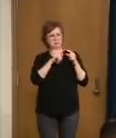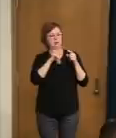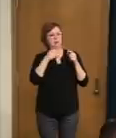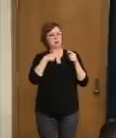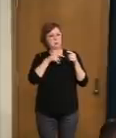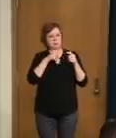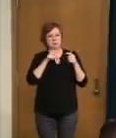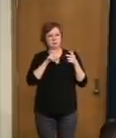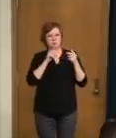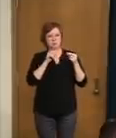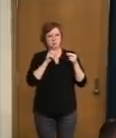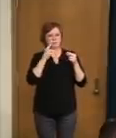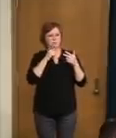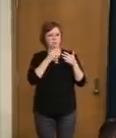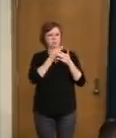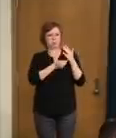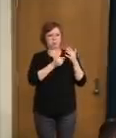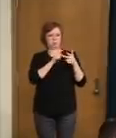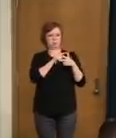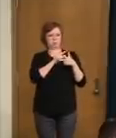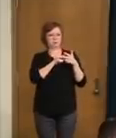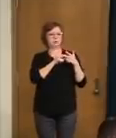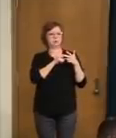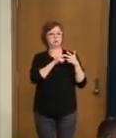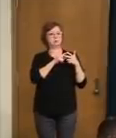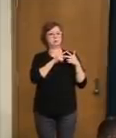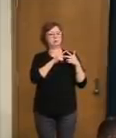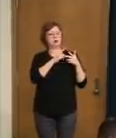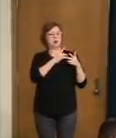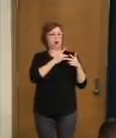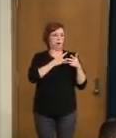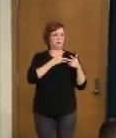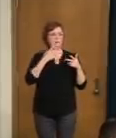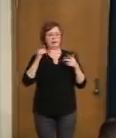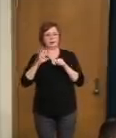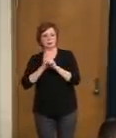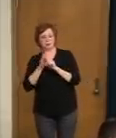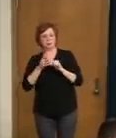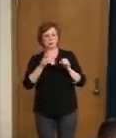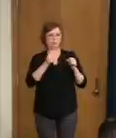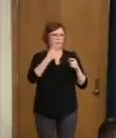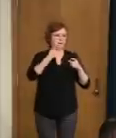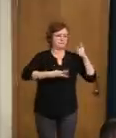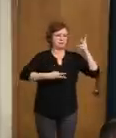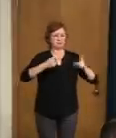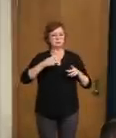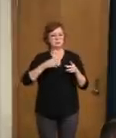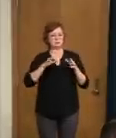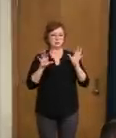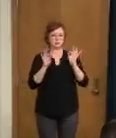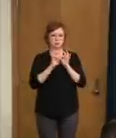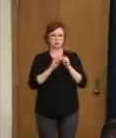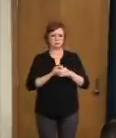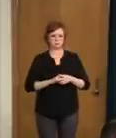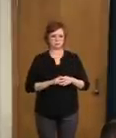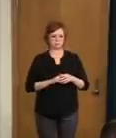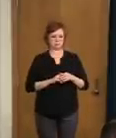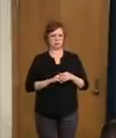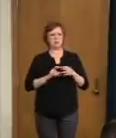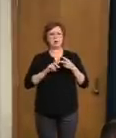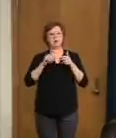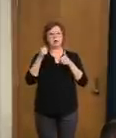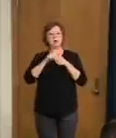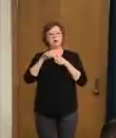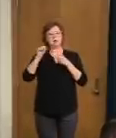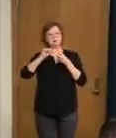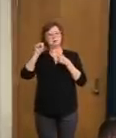that are COVID and non-COVID. In Saskatoon, as you know, not just in Saskatoon, but when we started the planning for the pandemic, a big part of it is